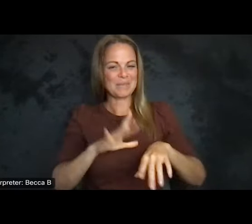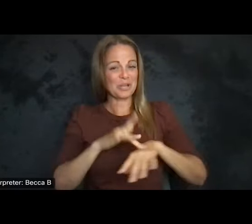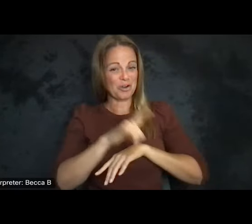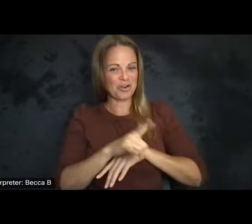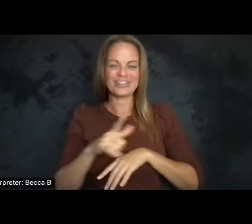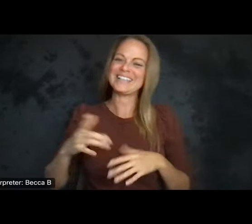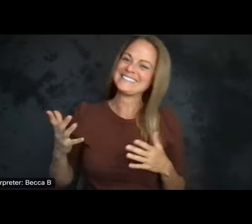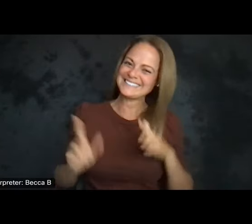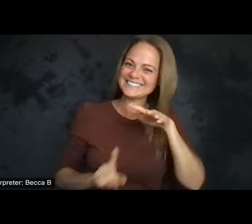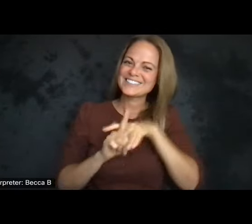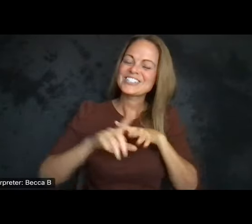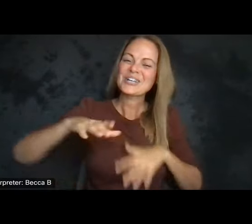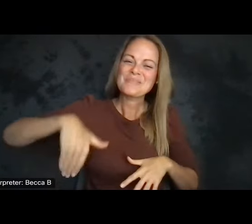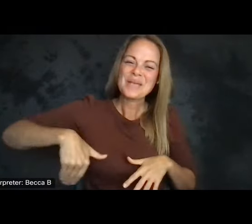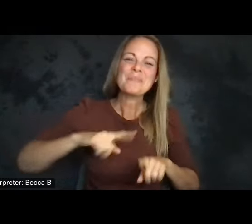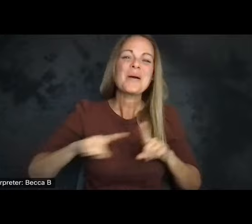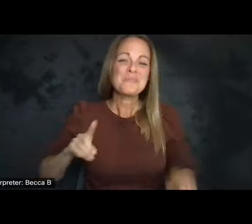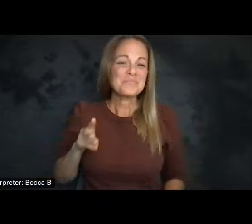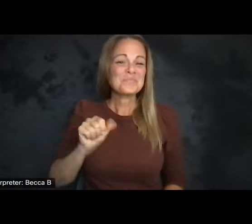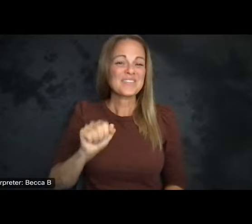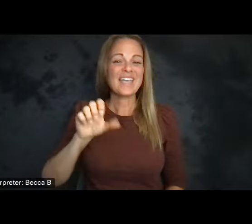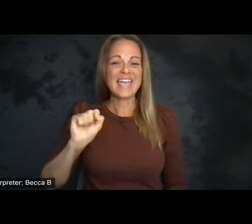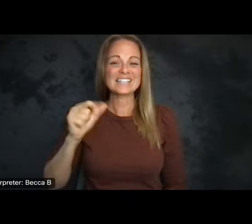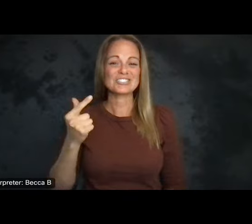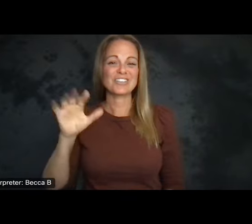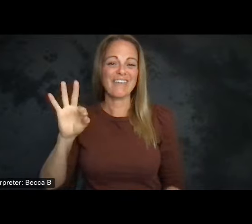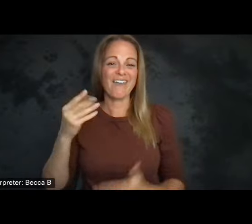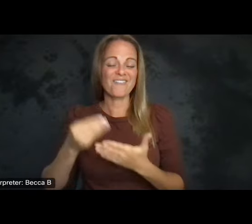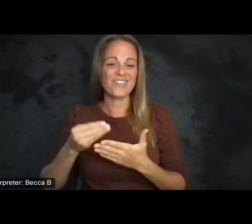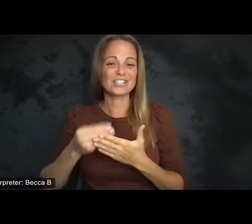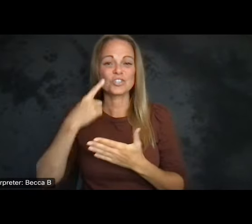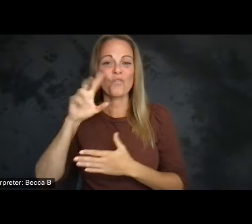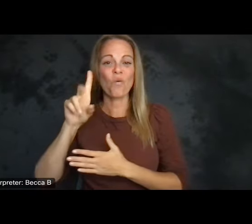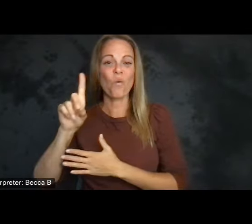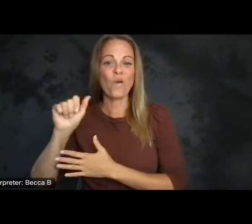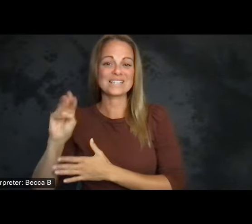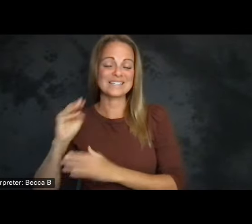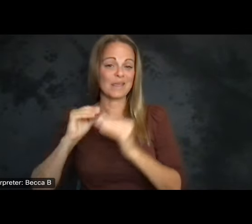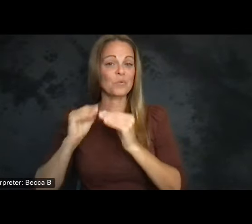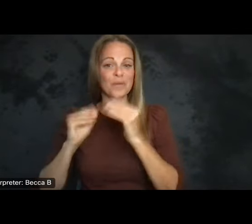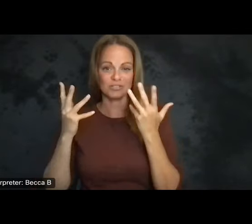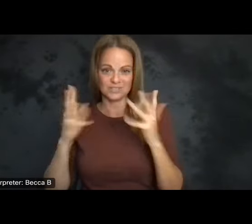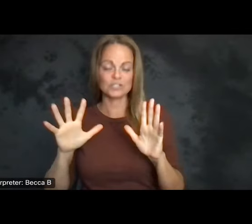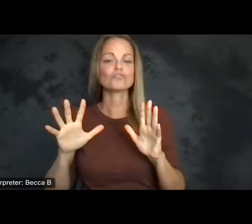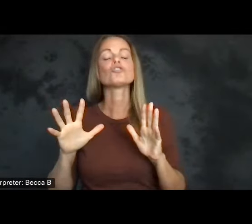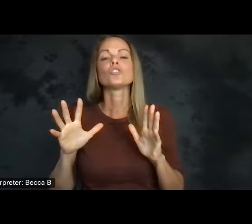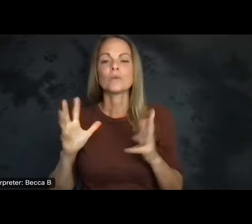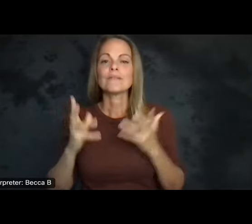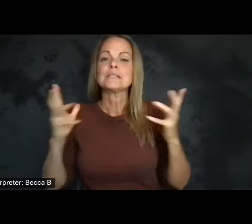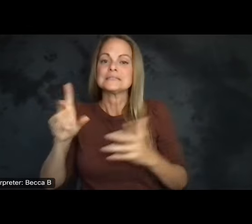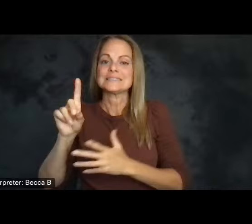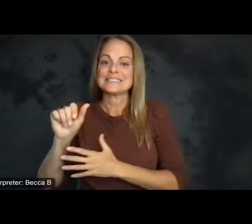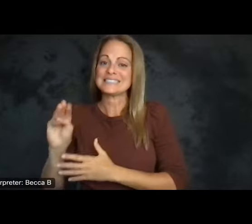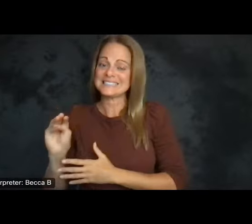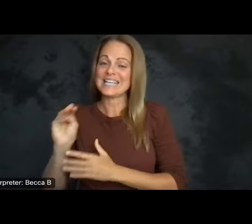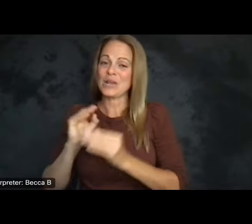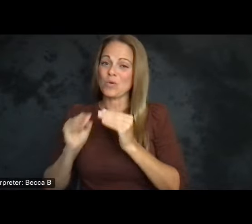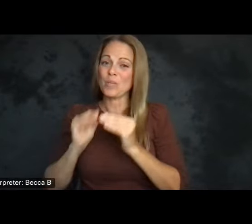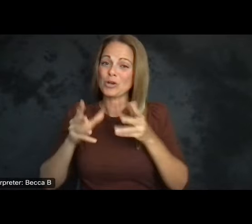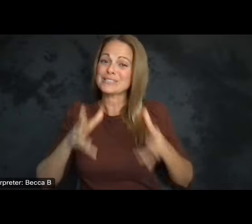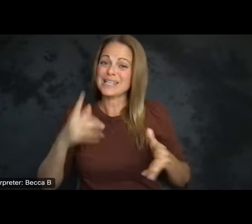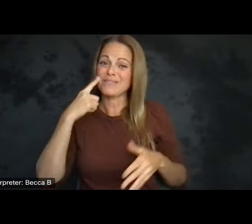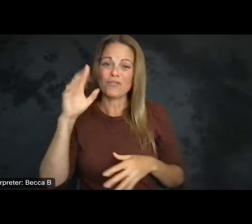here. We did expend all the SGF funds that we had for dam repairs. We do have considerable amount of dam repairs left in the future,